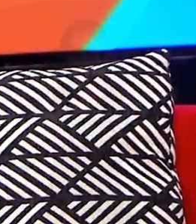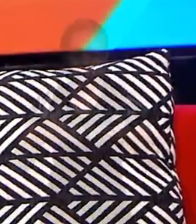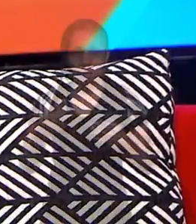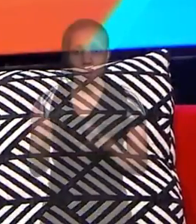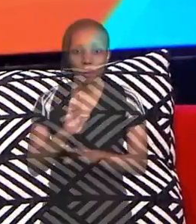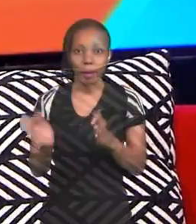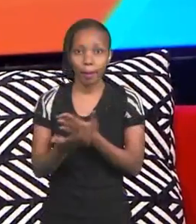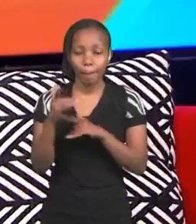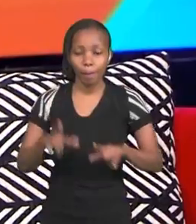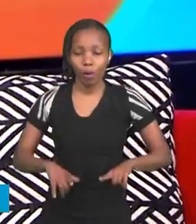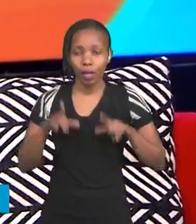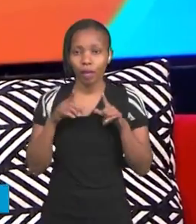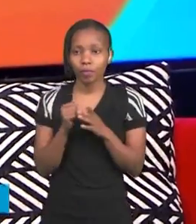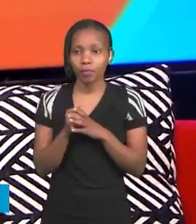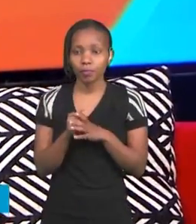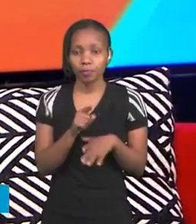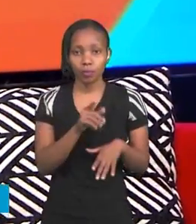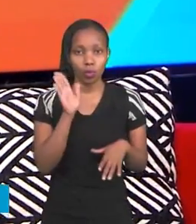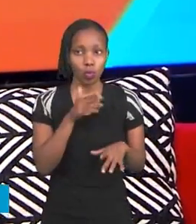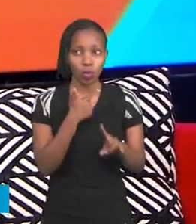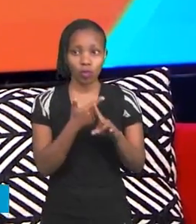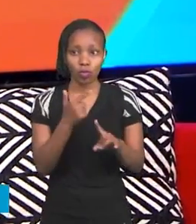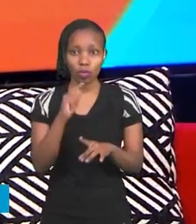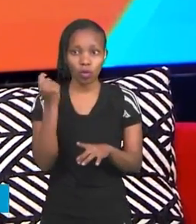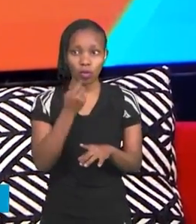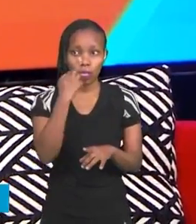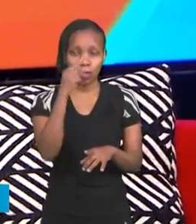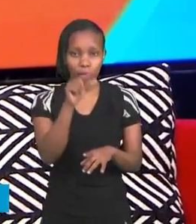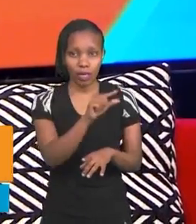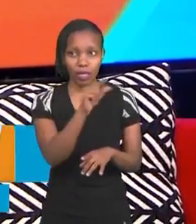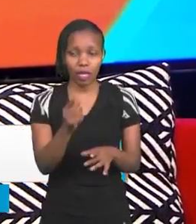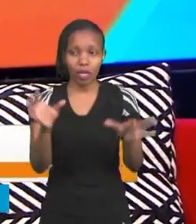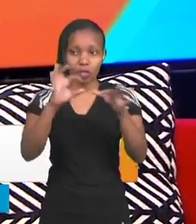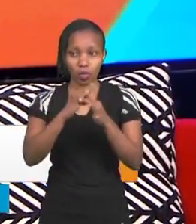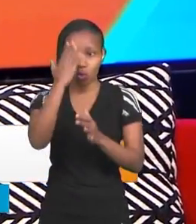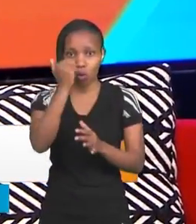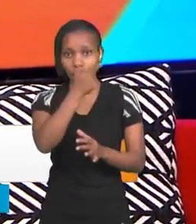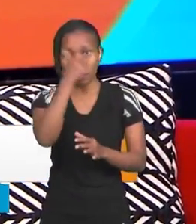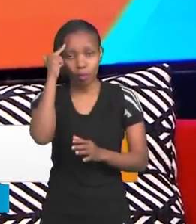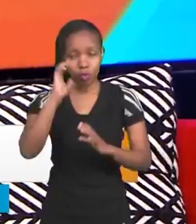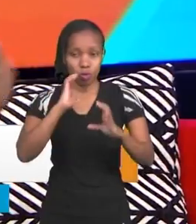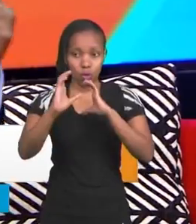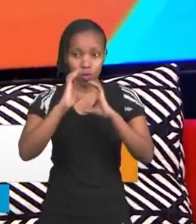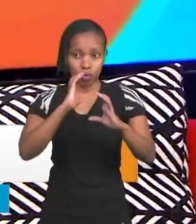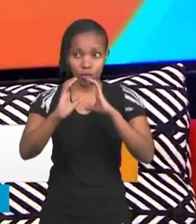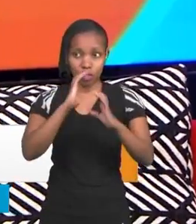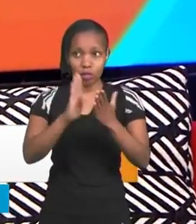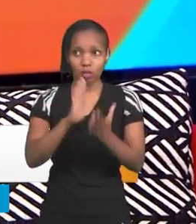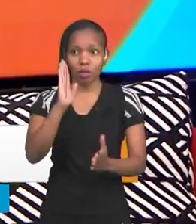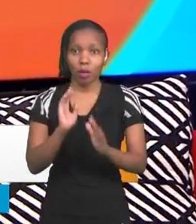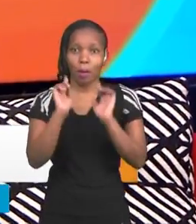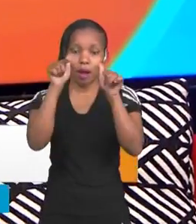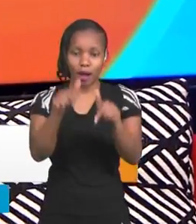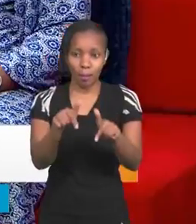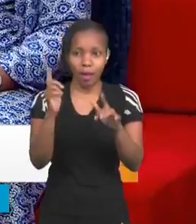Welcome back to Morning Live. Of course, Sylvia Hamad from the Kenya Red Cross has just actually joined us because the conversation is getting interesting. She had to come in